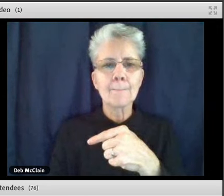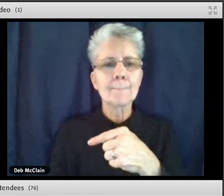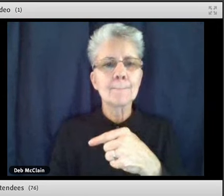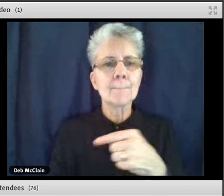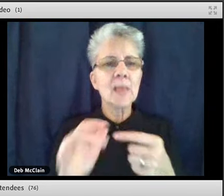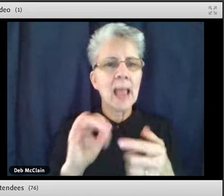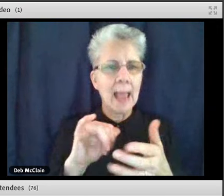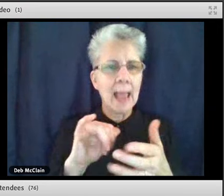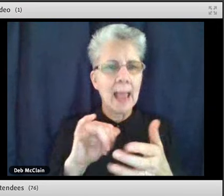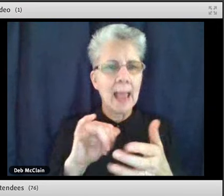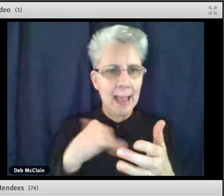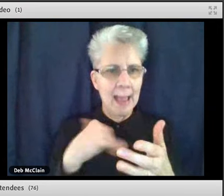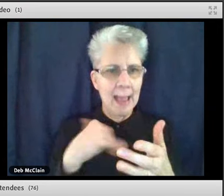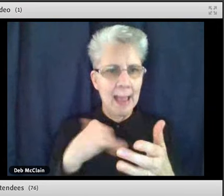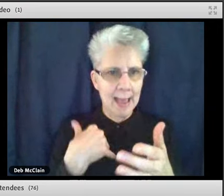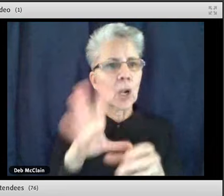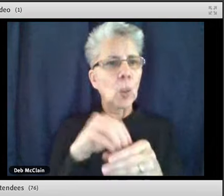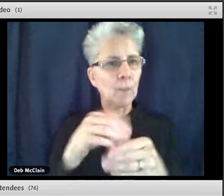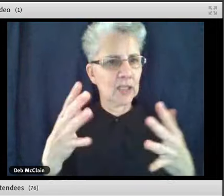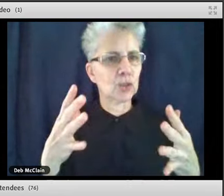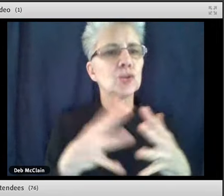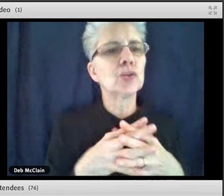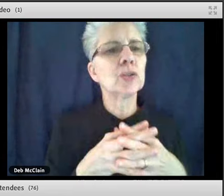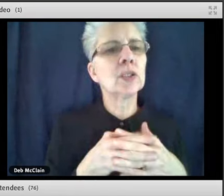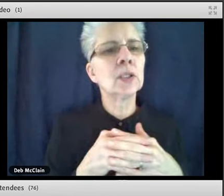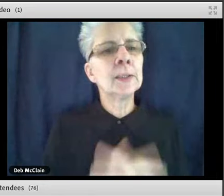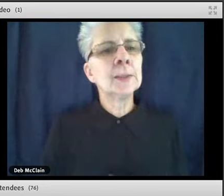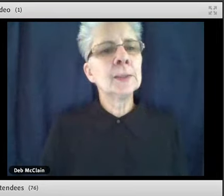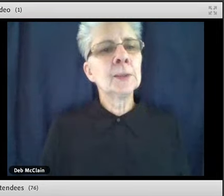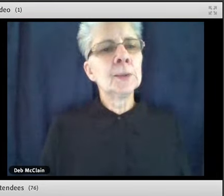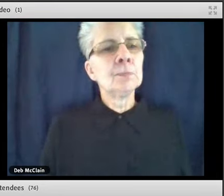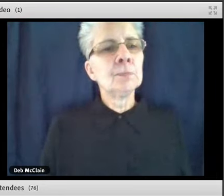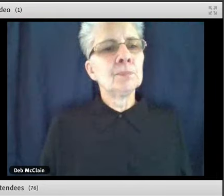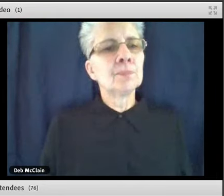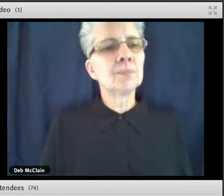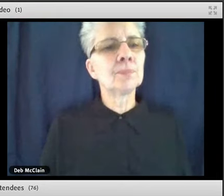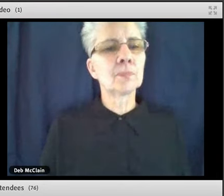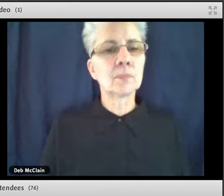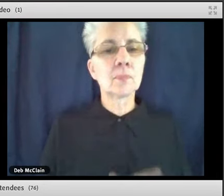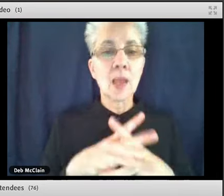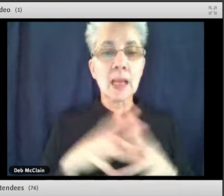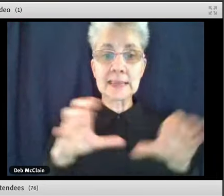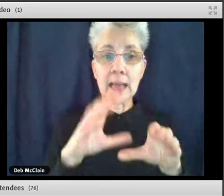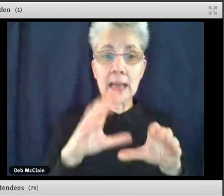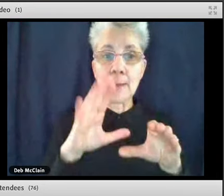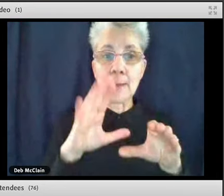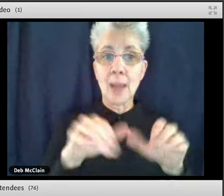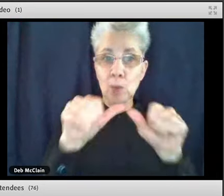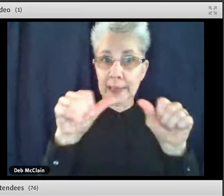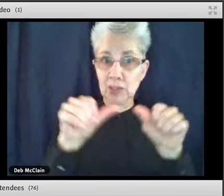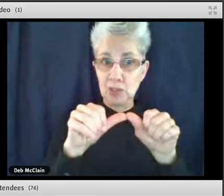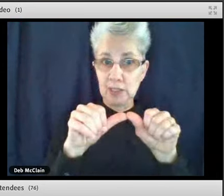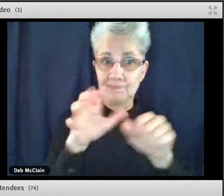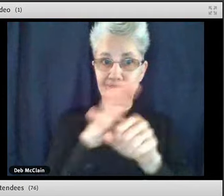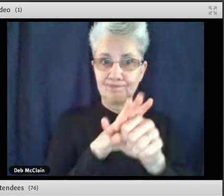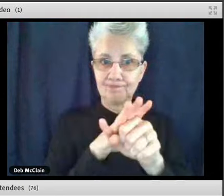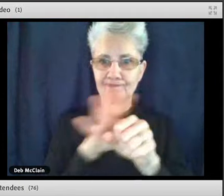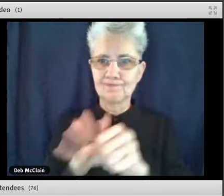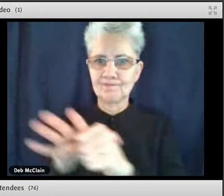Again, they've got some fantastic, simply written information that you can look at for schools, for older